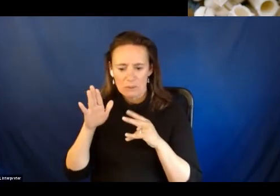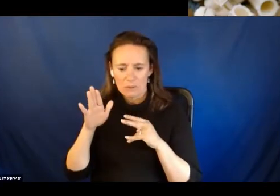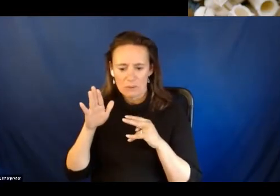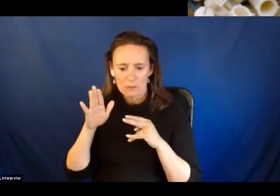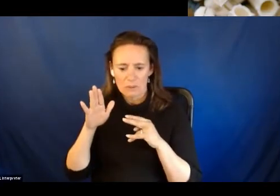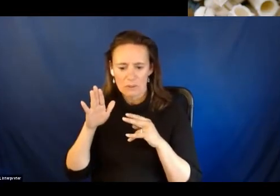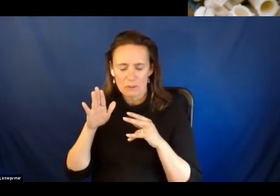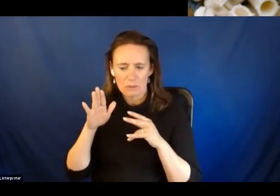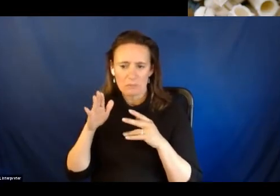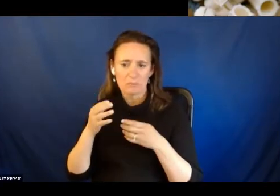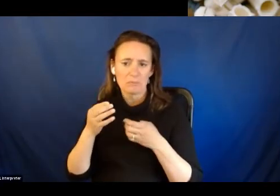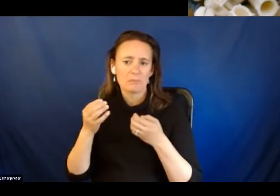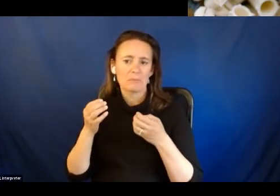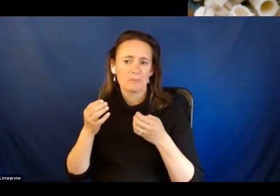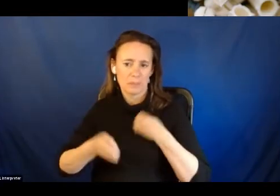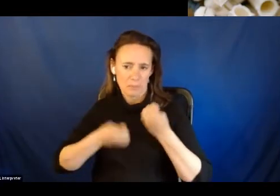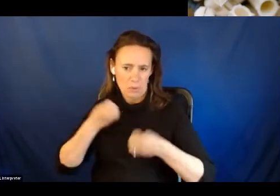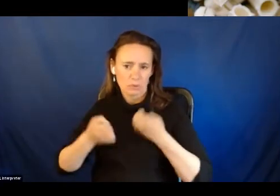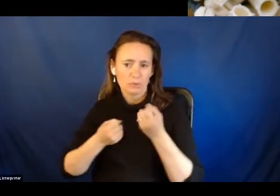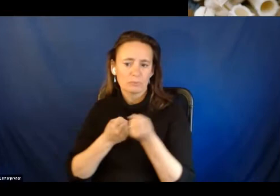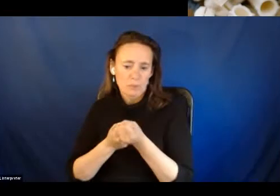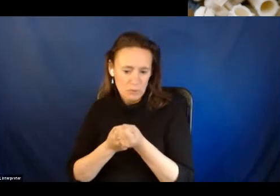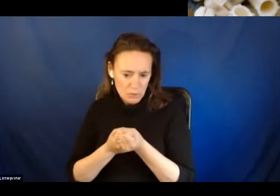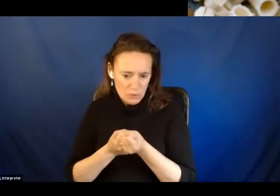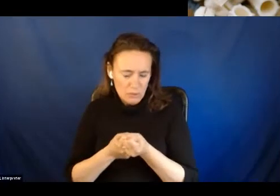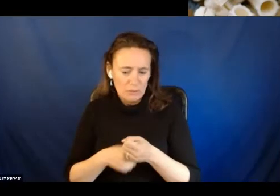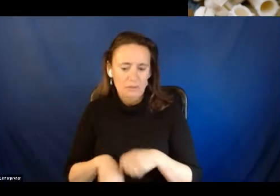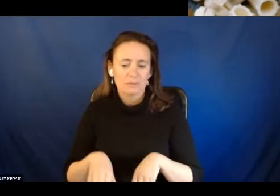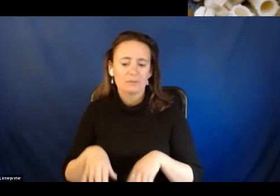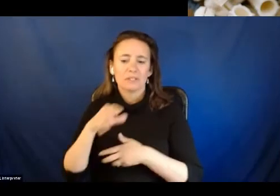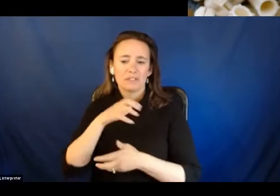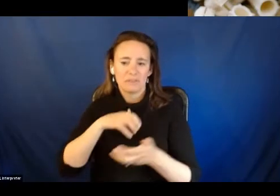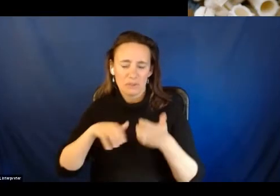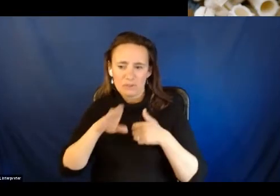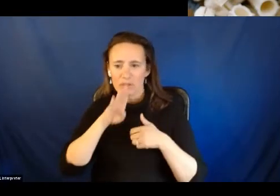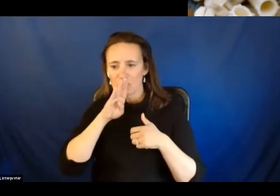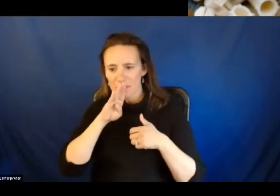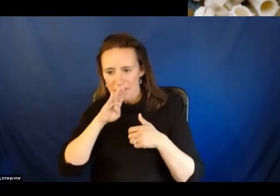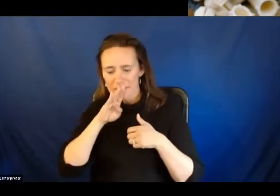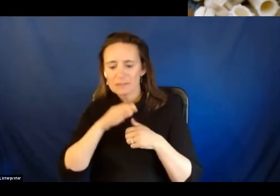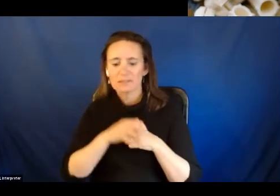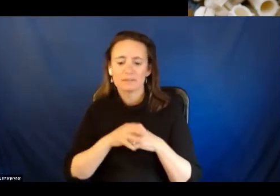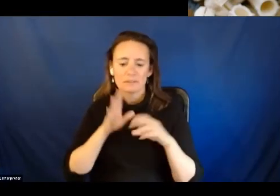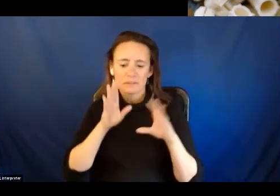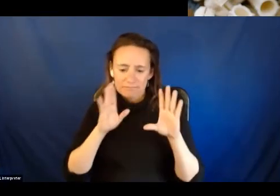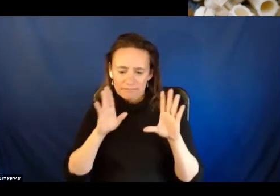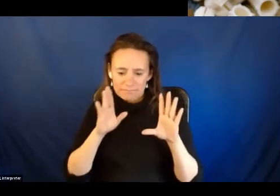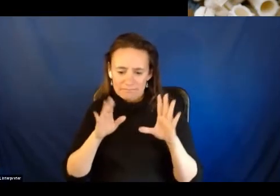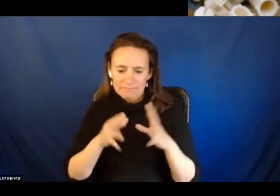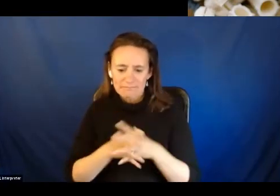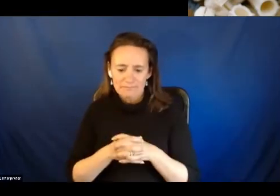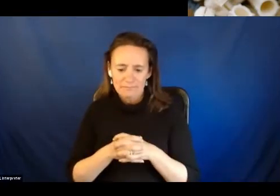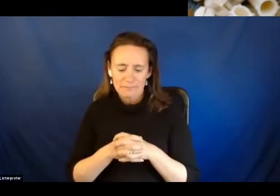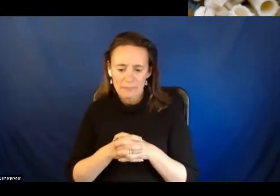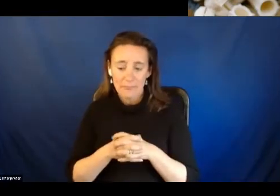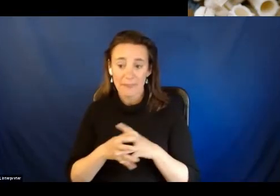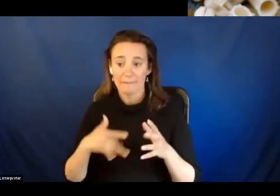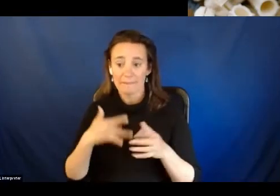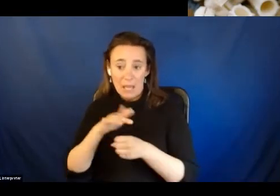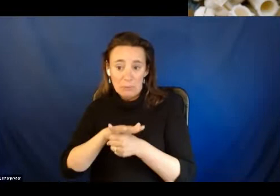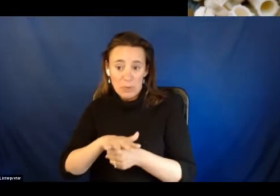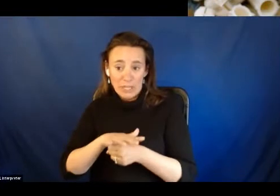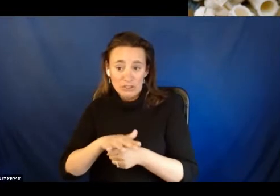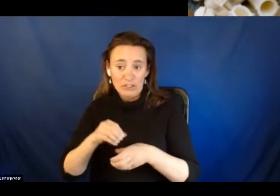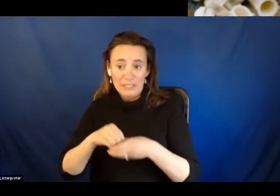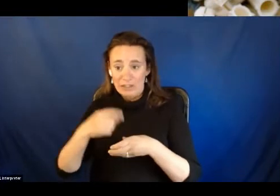emotional support in the midst of the confusion and frustration, him to listen, someone to vent to. She felt pressure in her head,